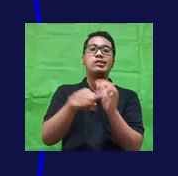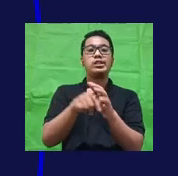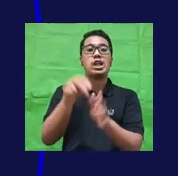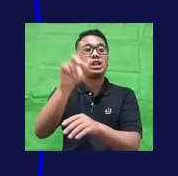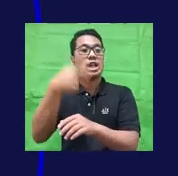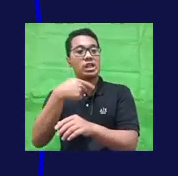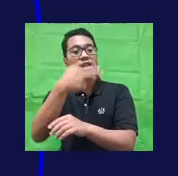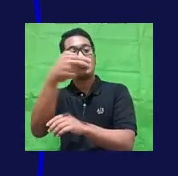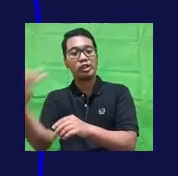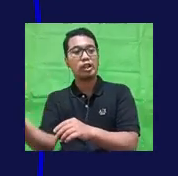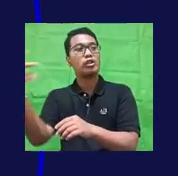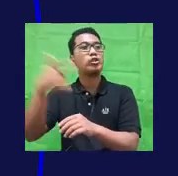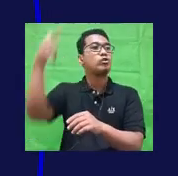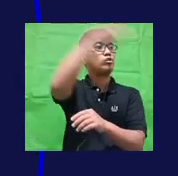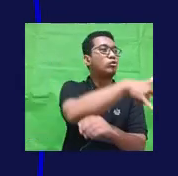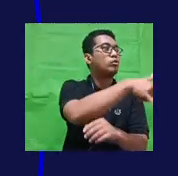sense,